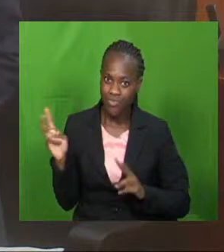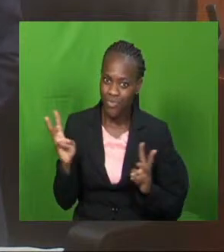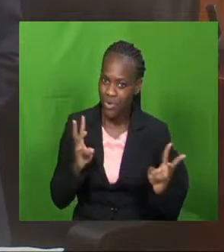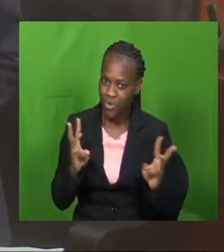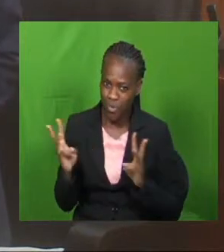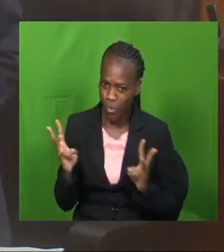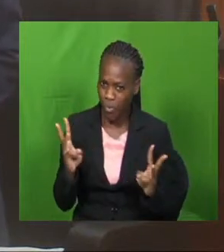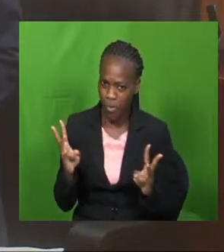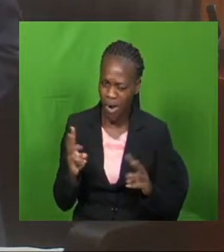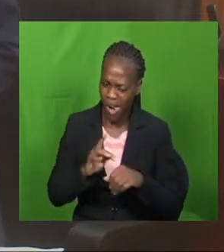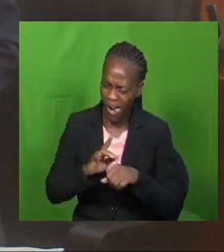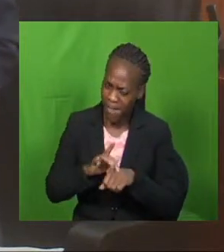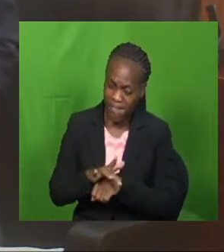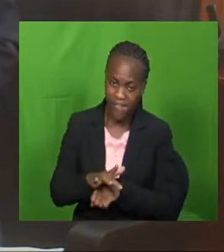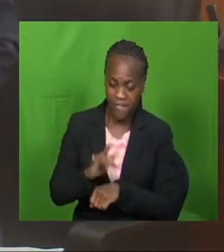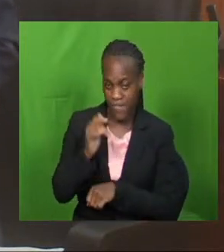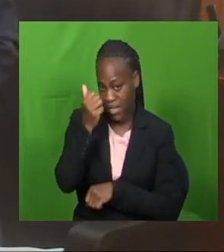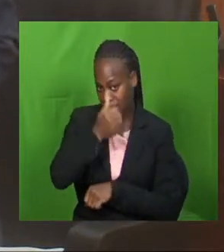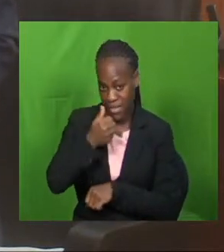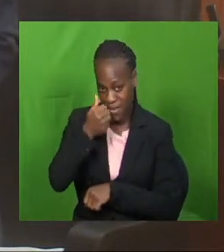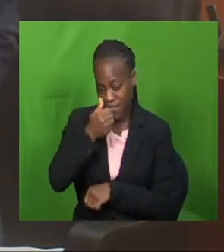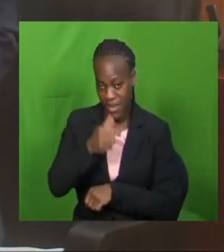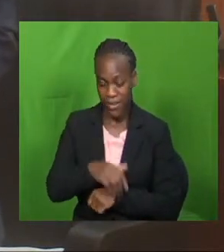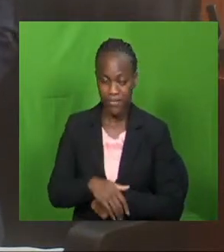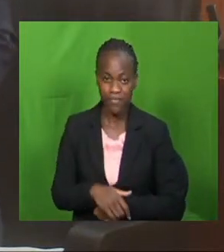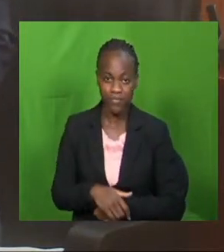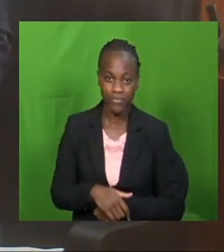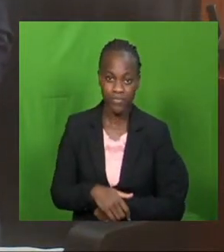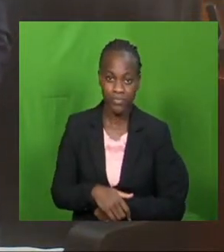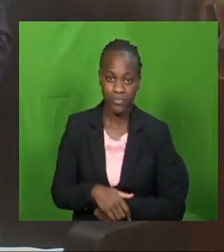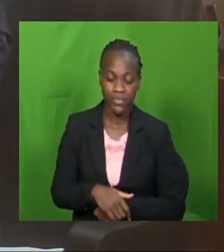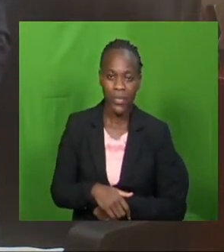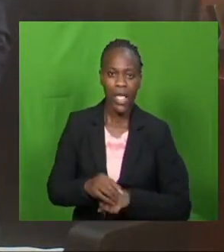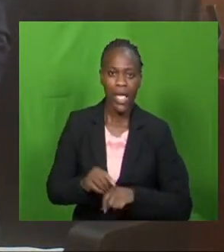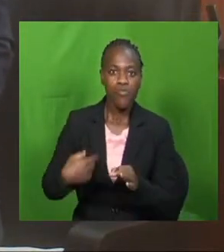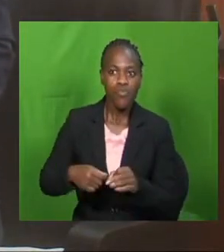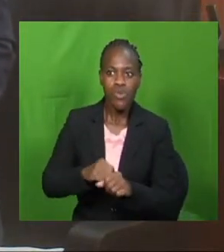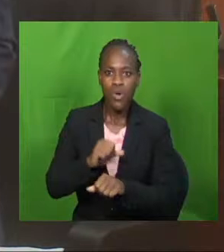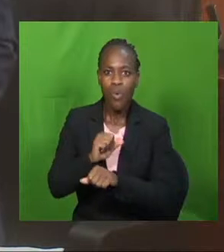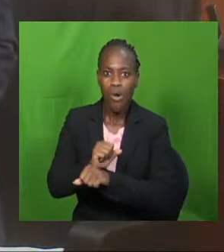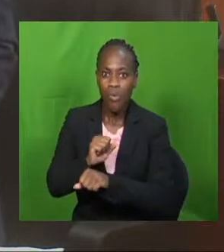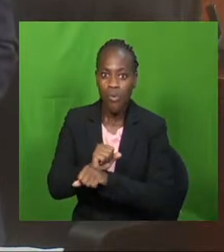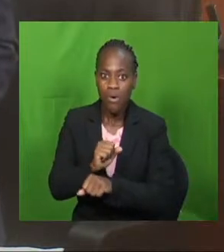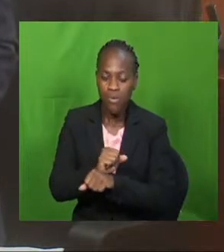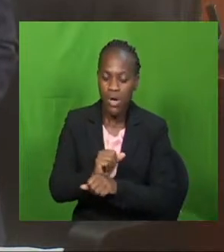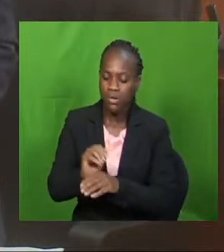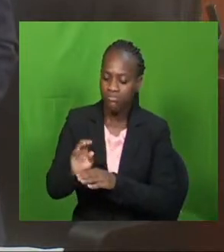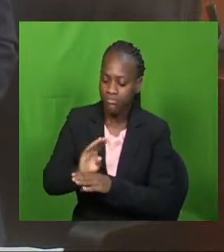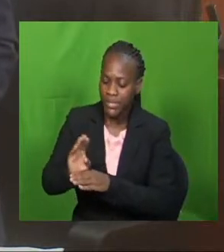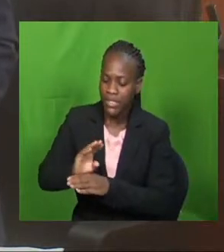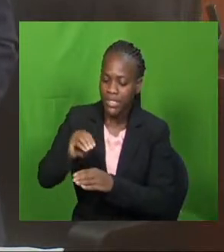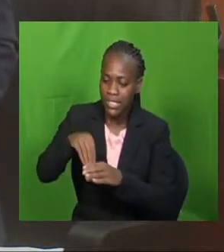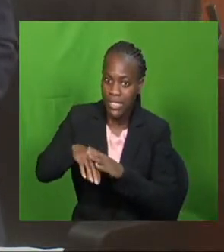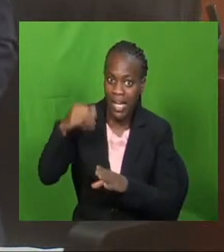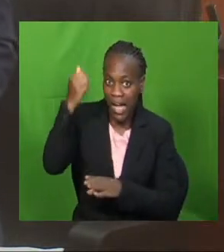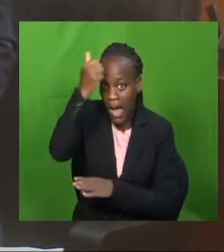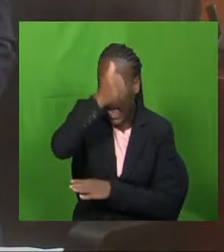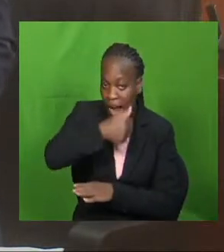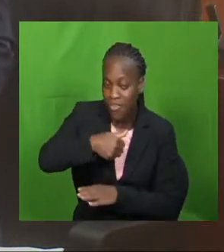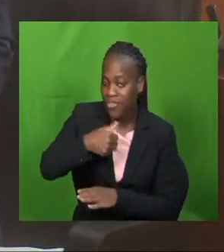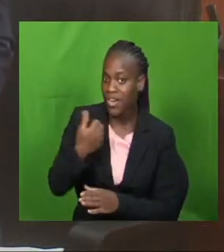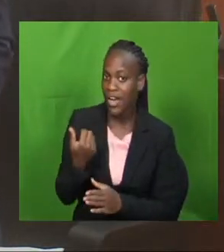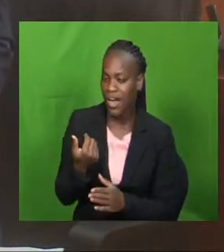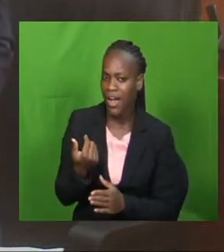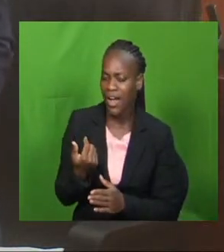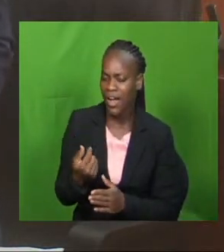Stimulating local and intra-African trade can go a long way to reducing of the global crisis being felt